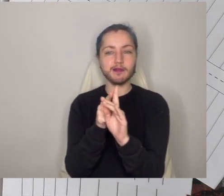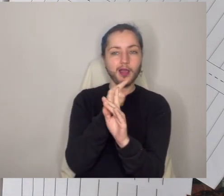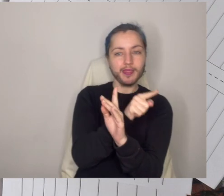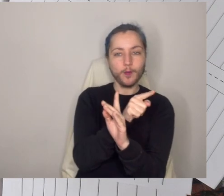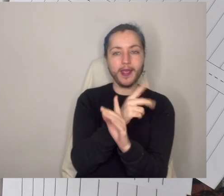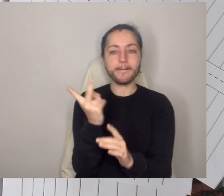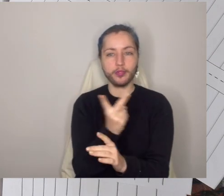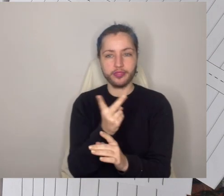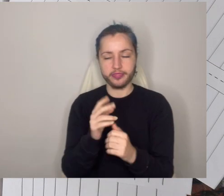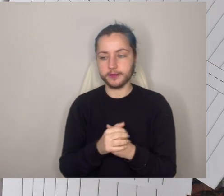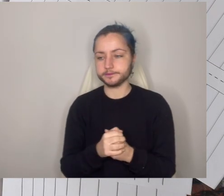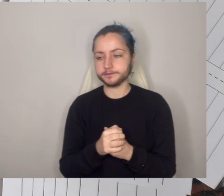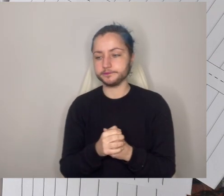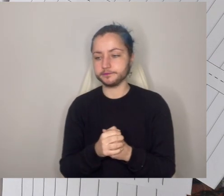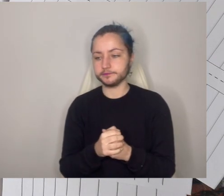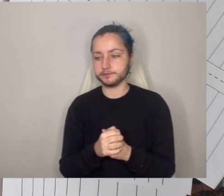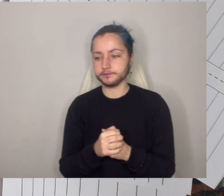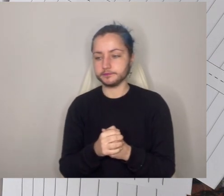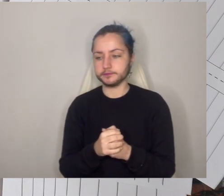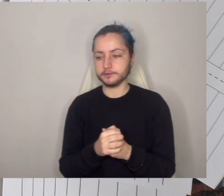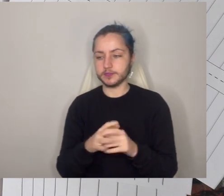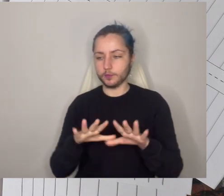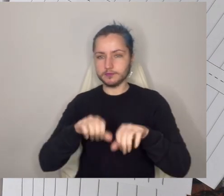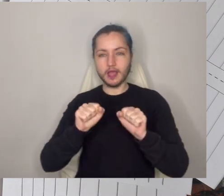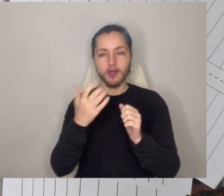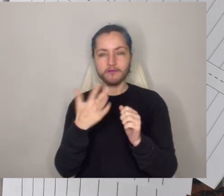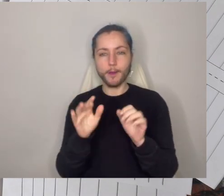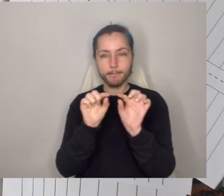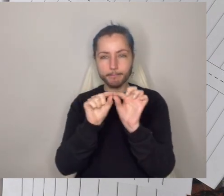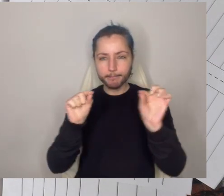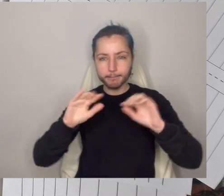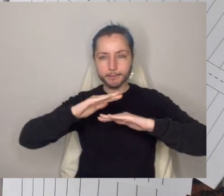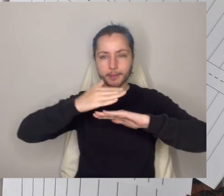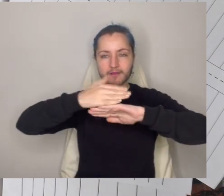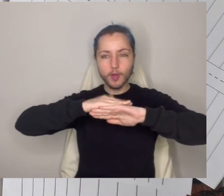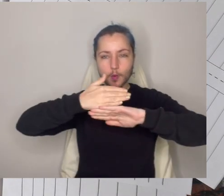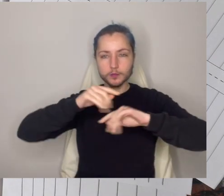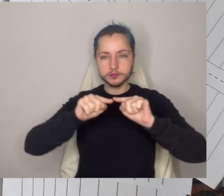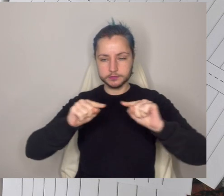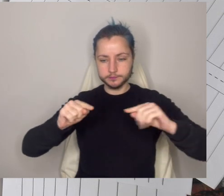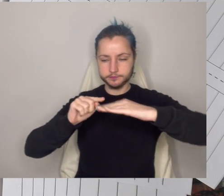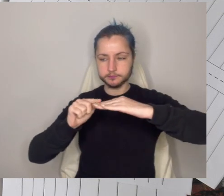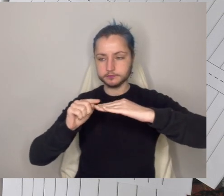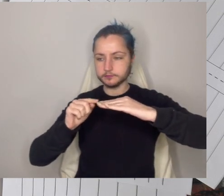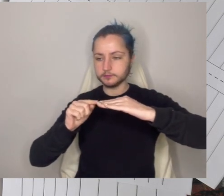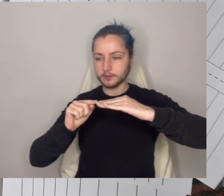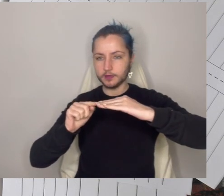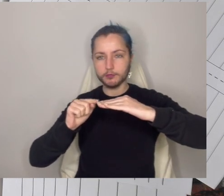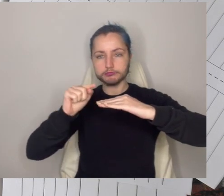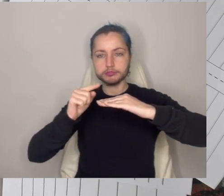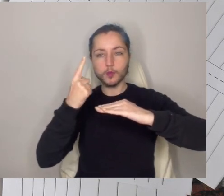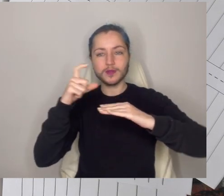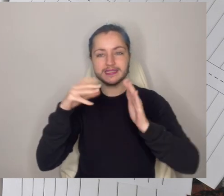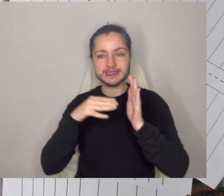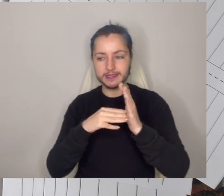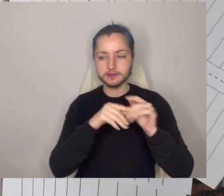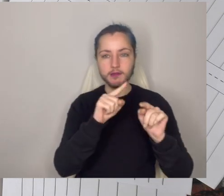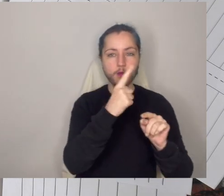if you use a sharp pencil or a fine pen. Then returning back to